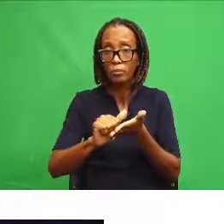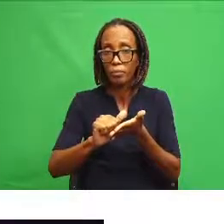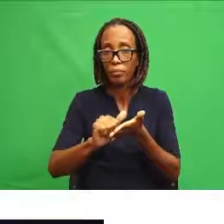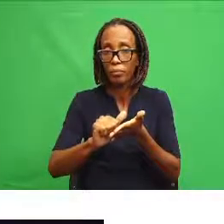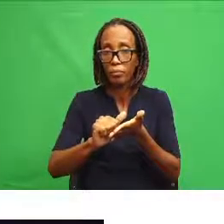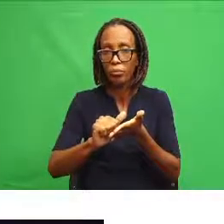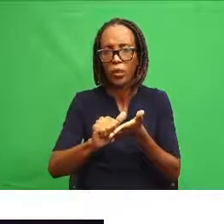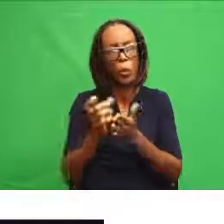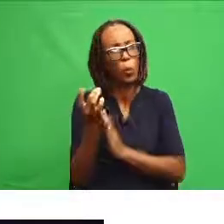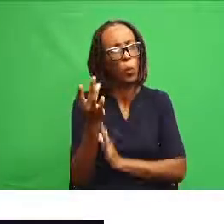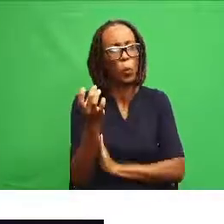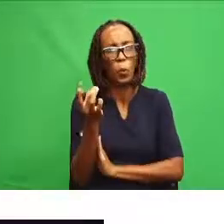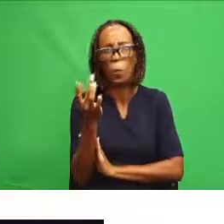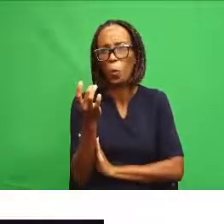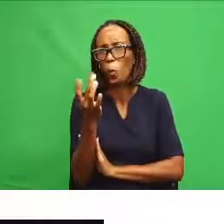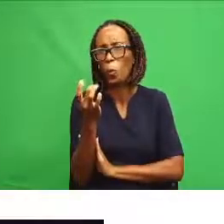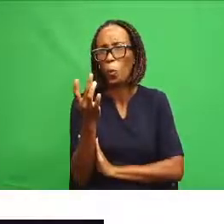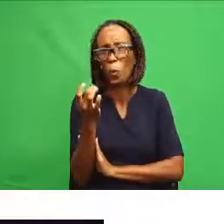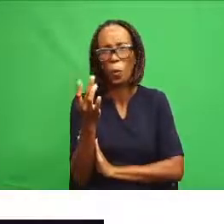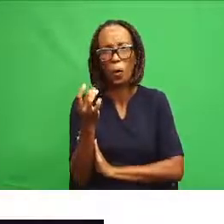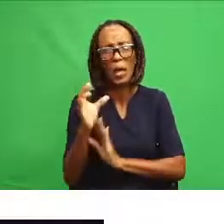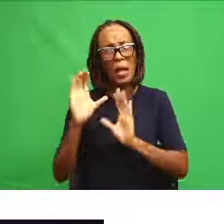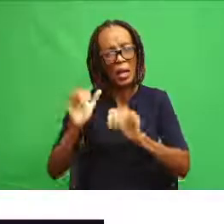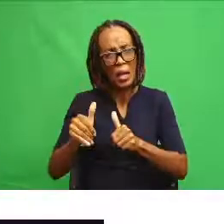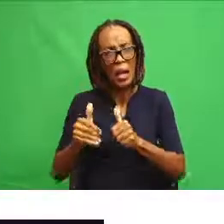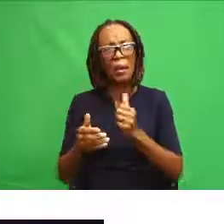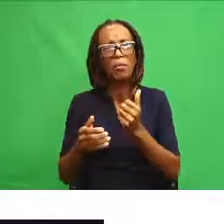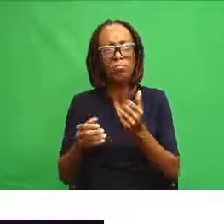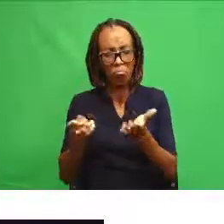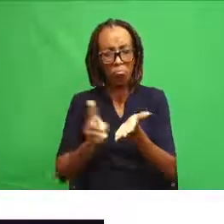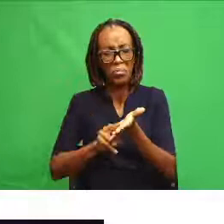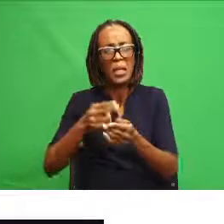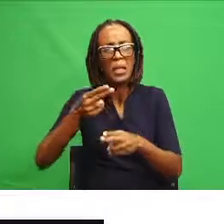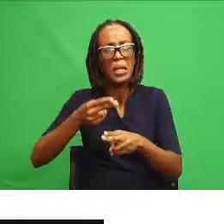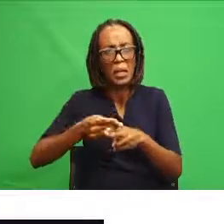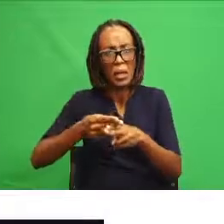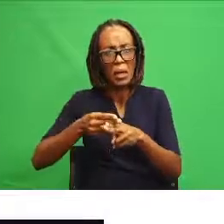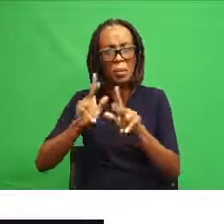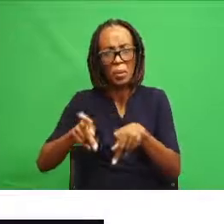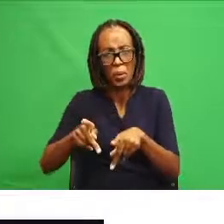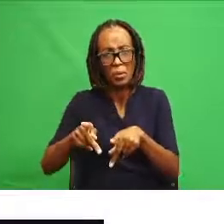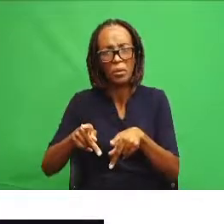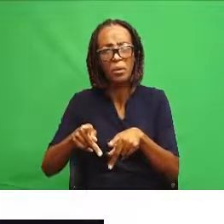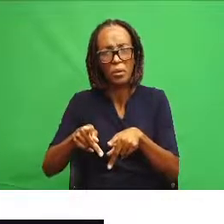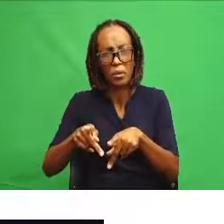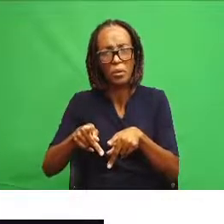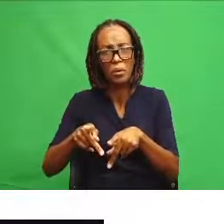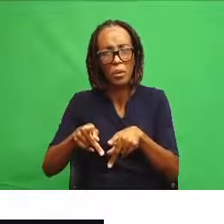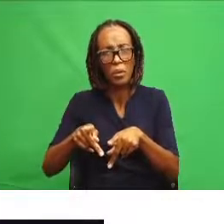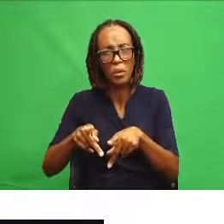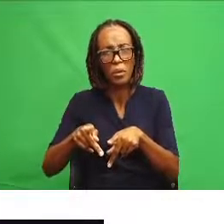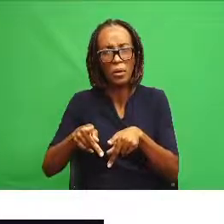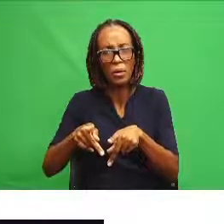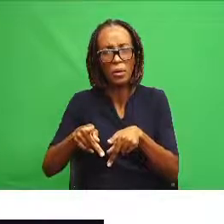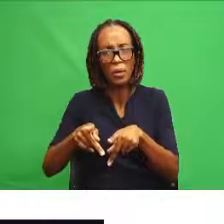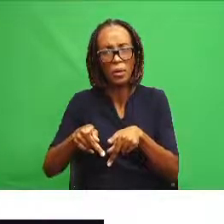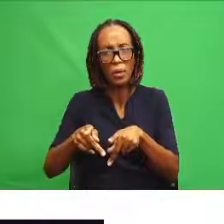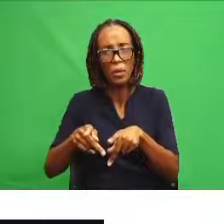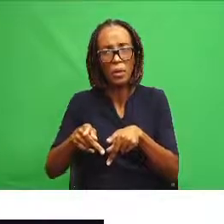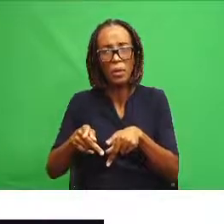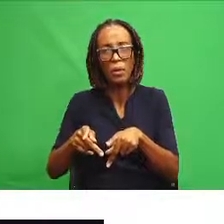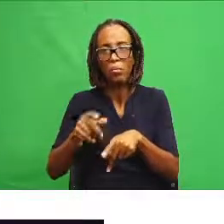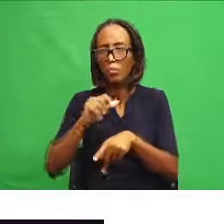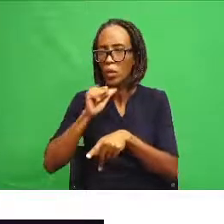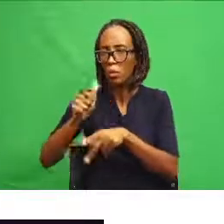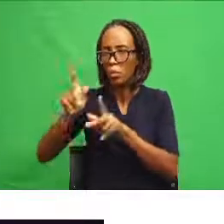very speedy. You can allocate beneficiaries on the account. This is as against a joint holder. Joint